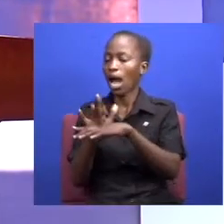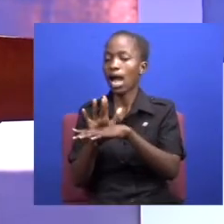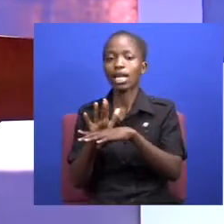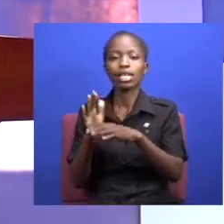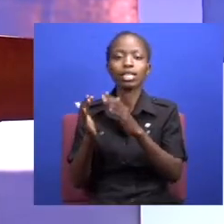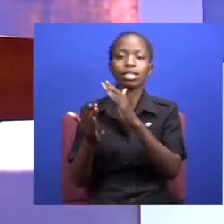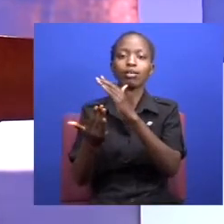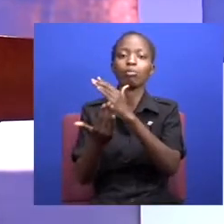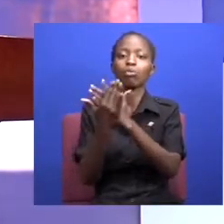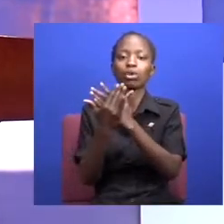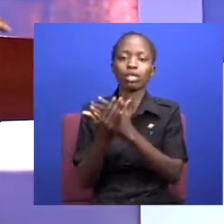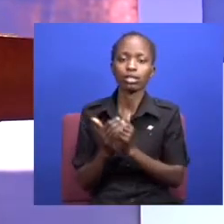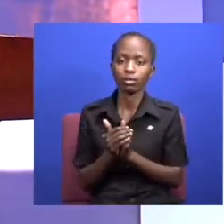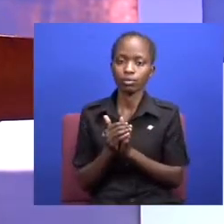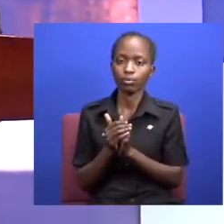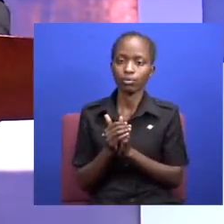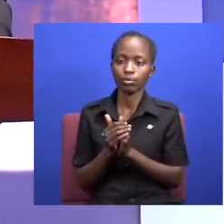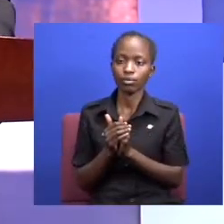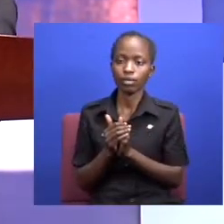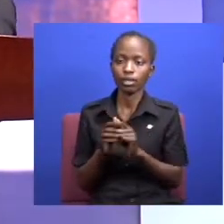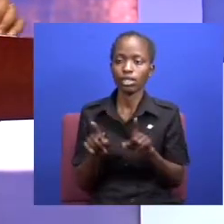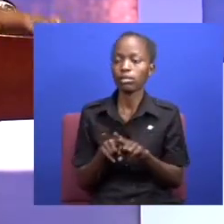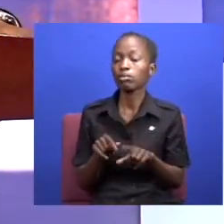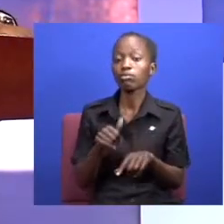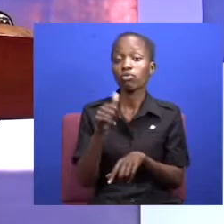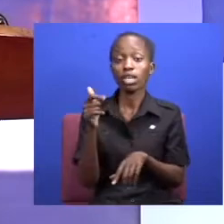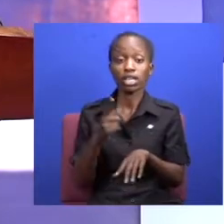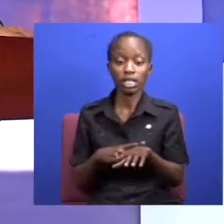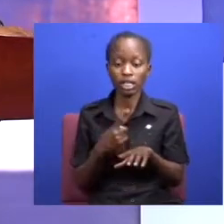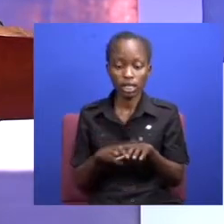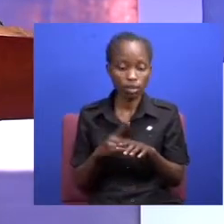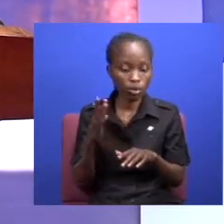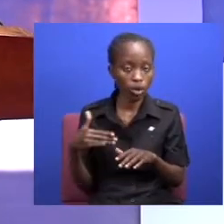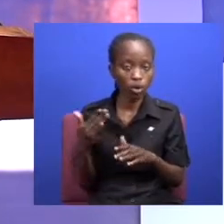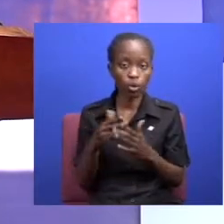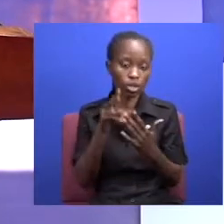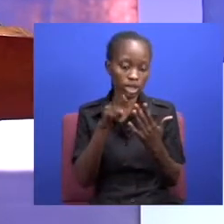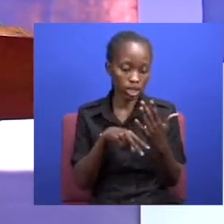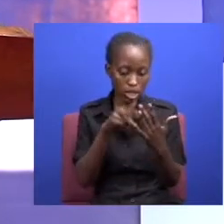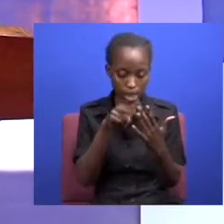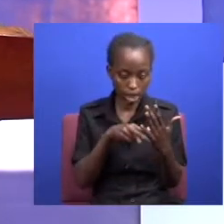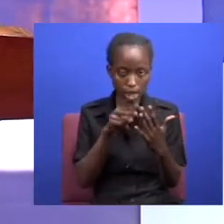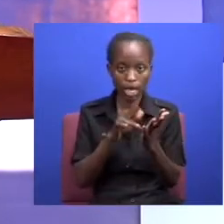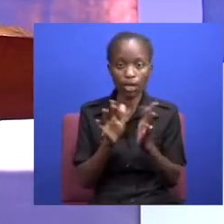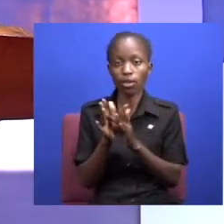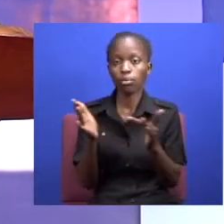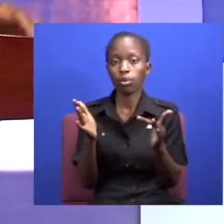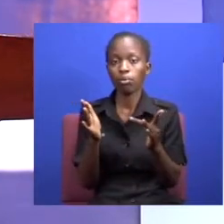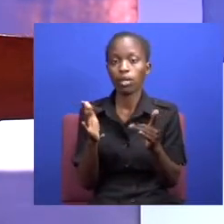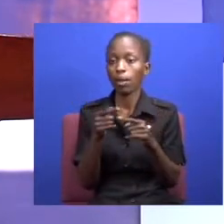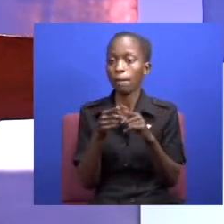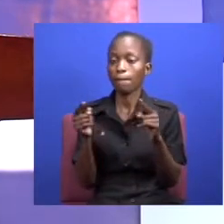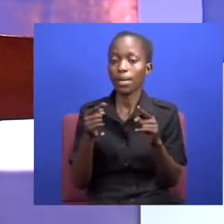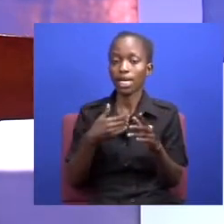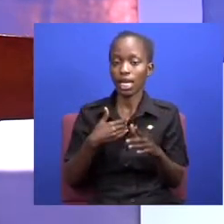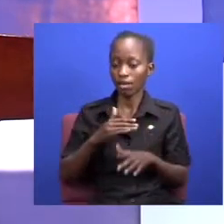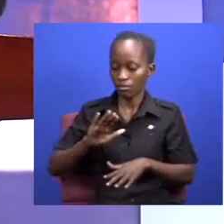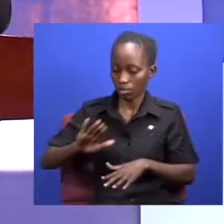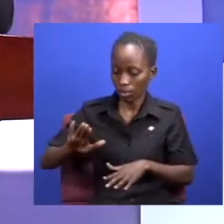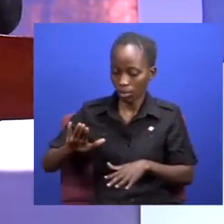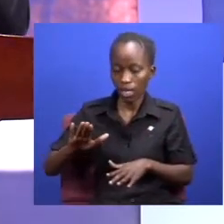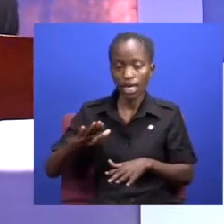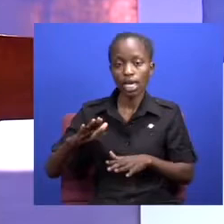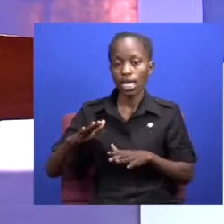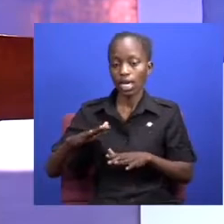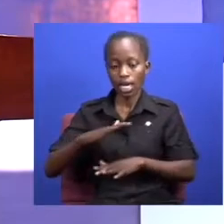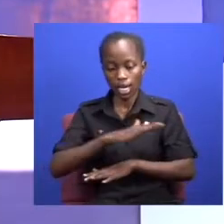morning when I'm nice and fresh. Of course, there are other times in the course of the day that I take time to study, but I have set